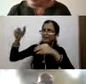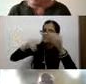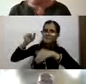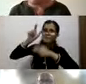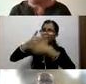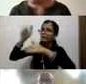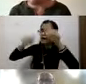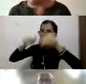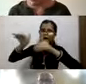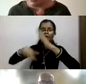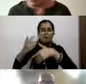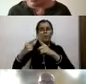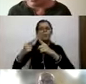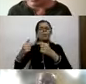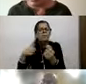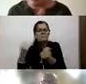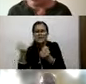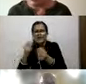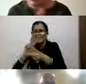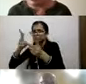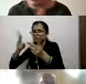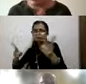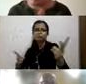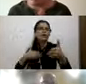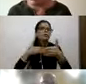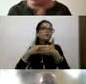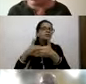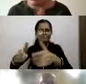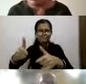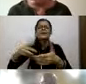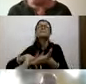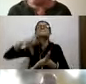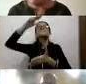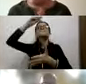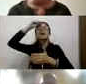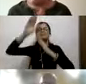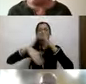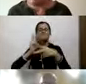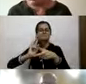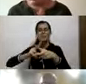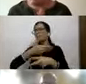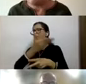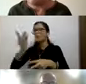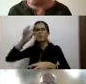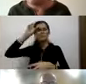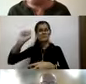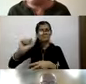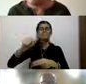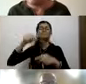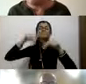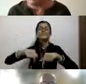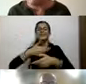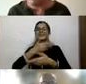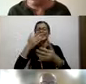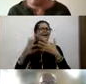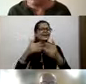at the end of the day, it was the economics that turned the tide for me. And I think that's an important lesson for all of us to remember today that, you know, whatever you say at